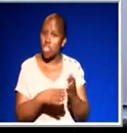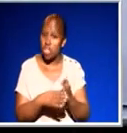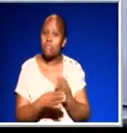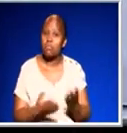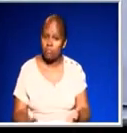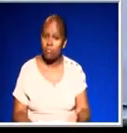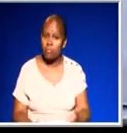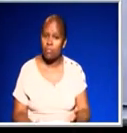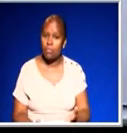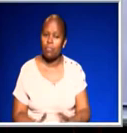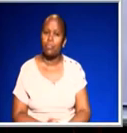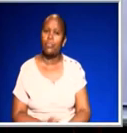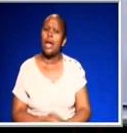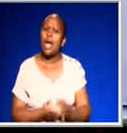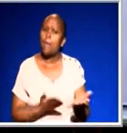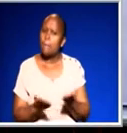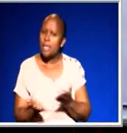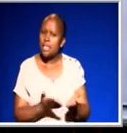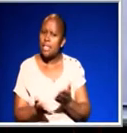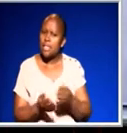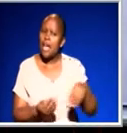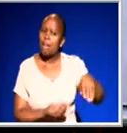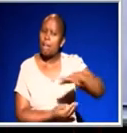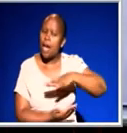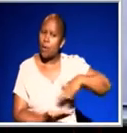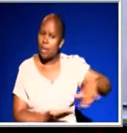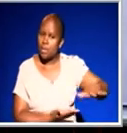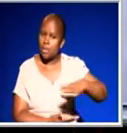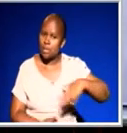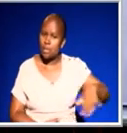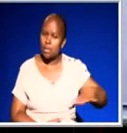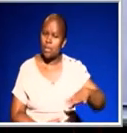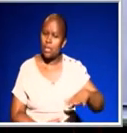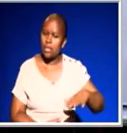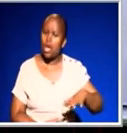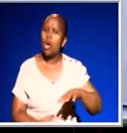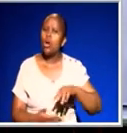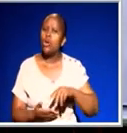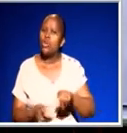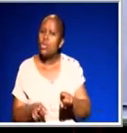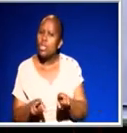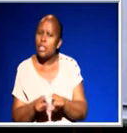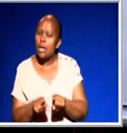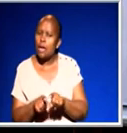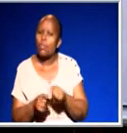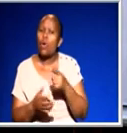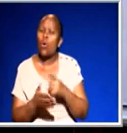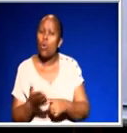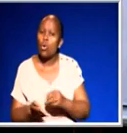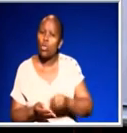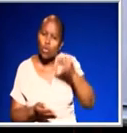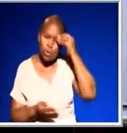So, a business environment, it is not like what you learned